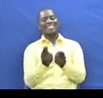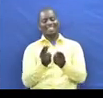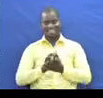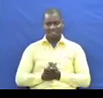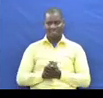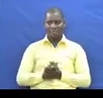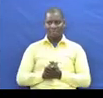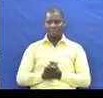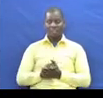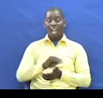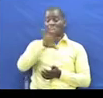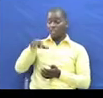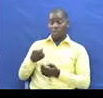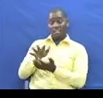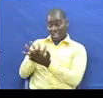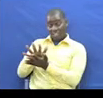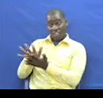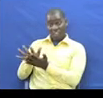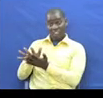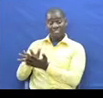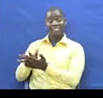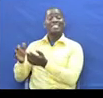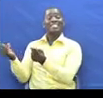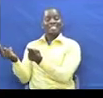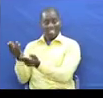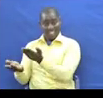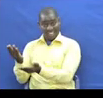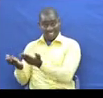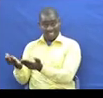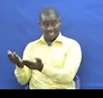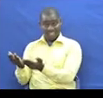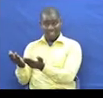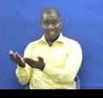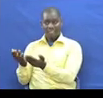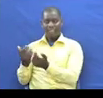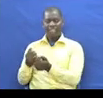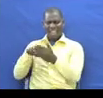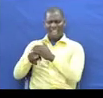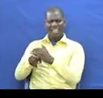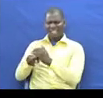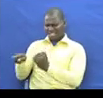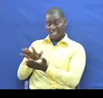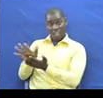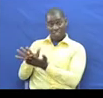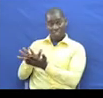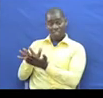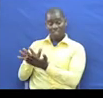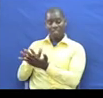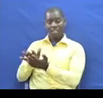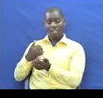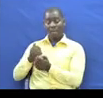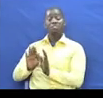Now all these two illustrations, they are relations. But the second relation has got something